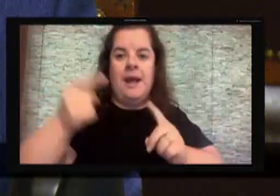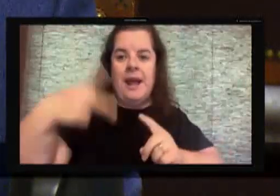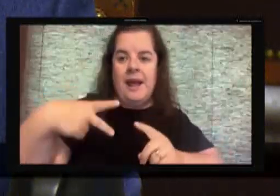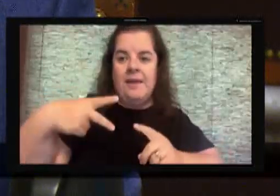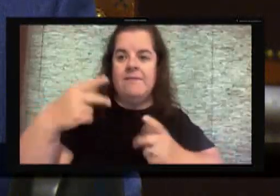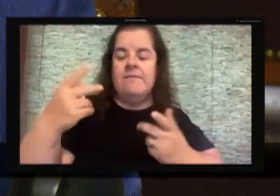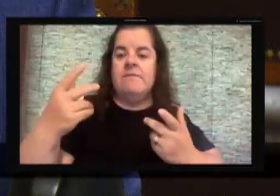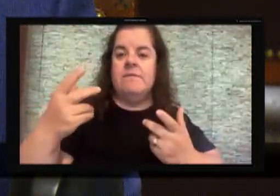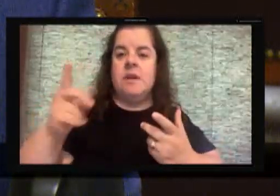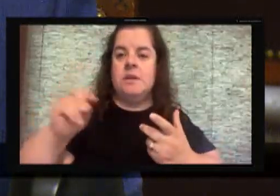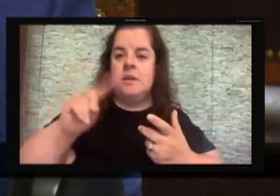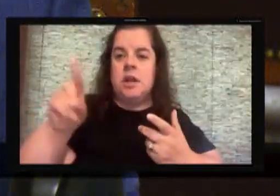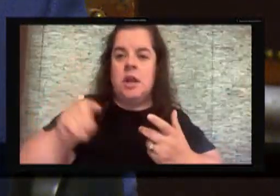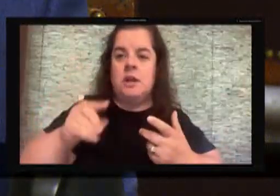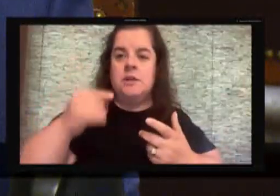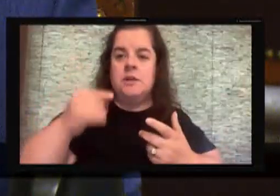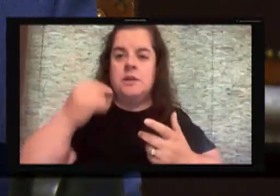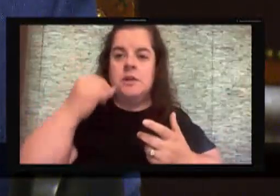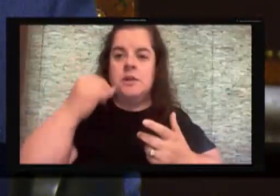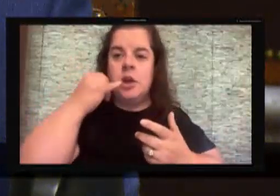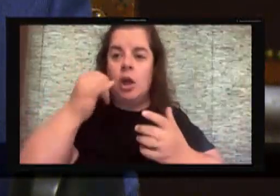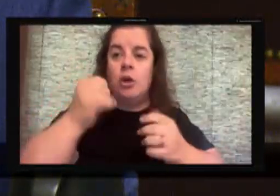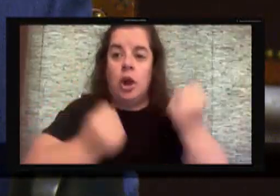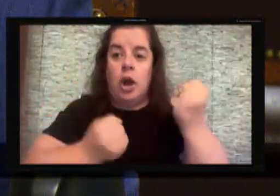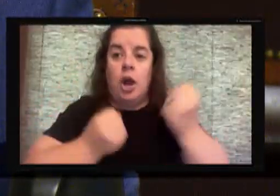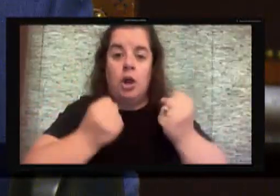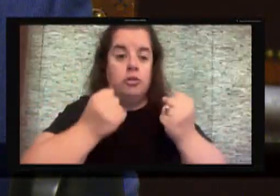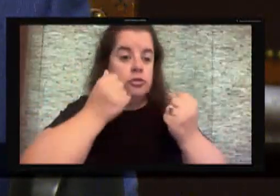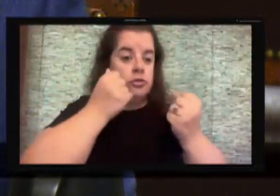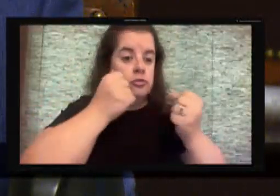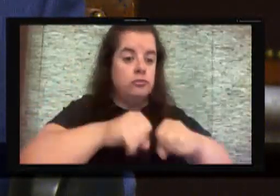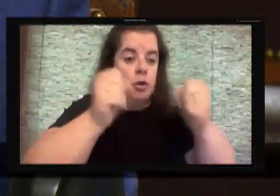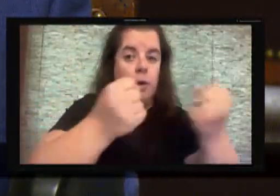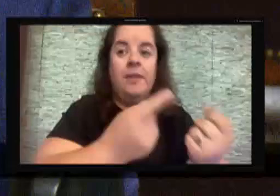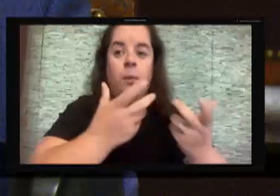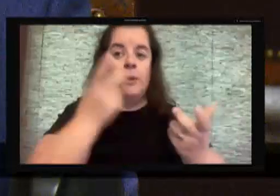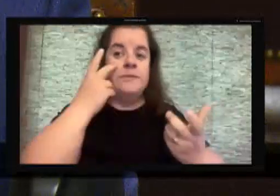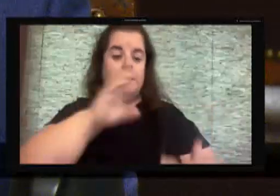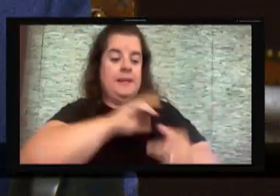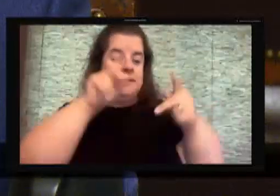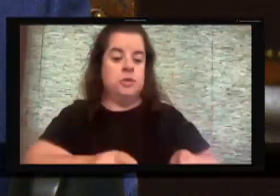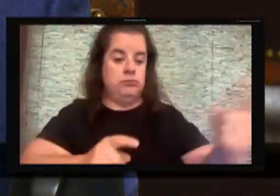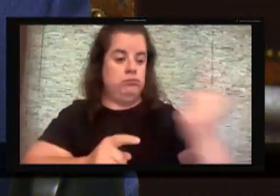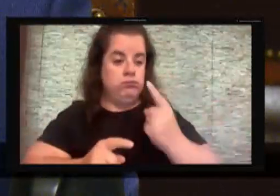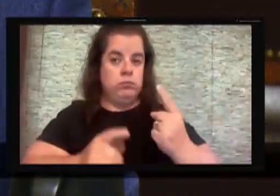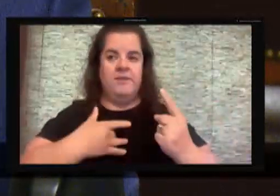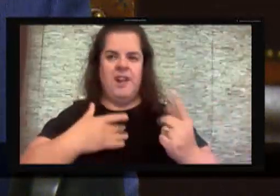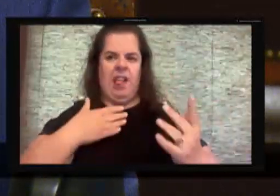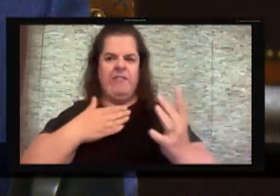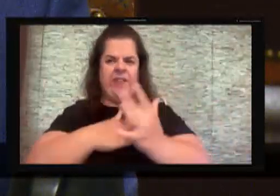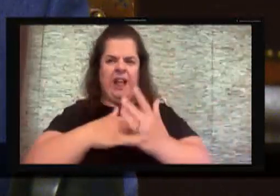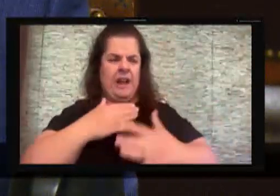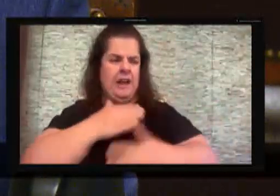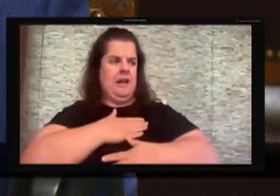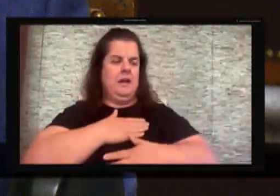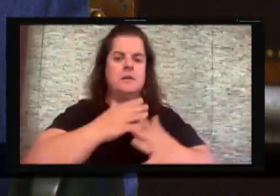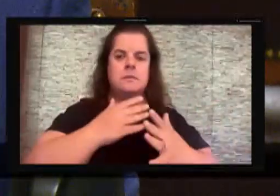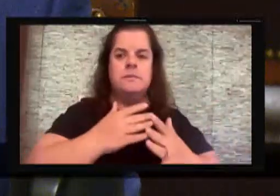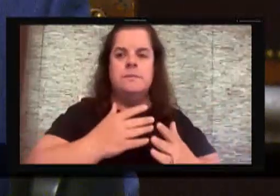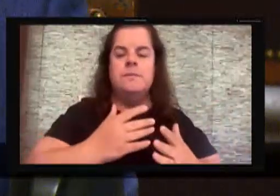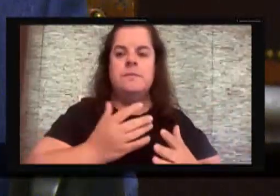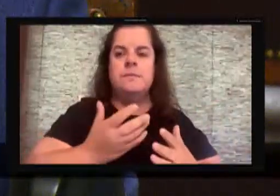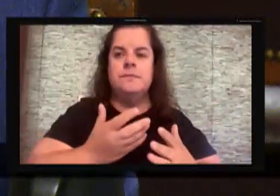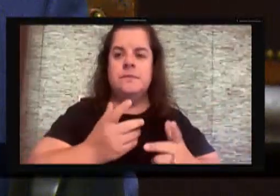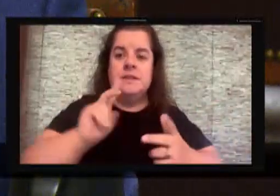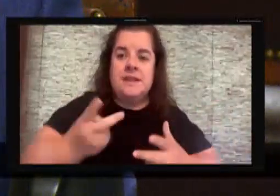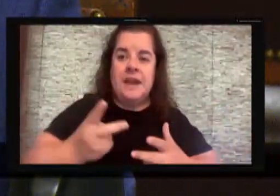where cars have been broken into. First of all, they want to see a police officer. They feel violated, right? And secondly, the insurance companies